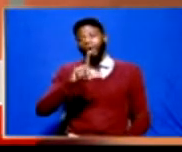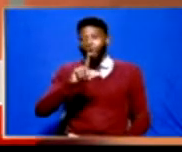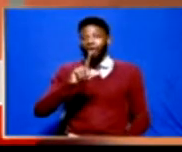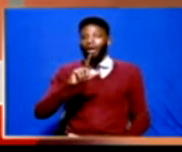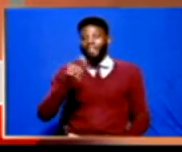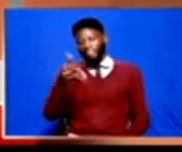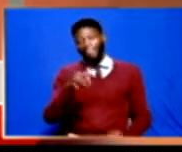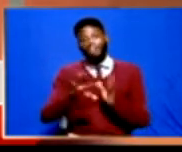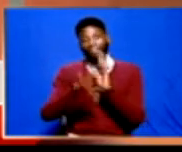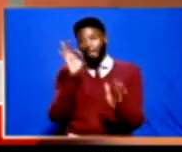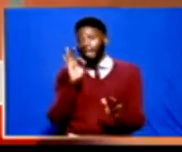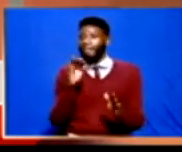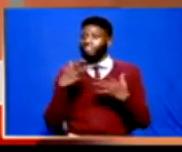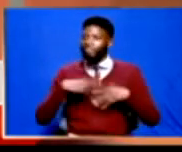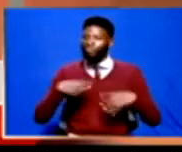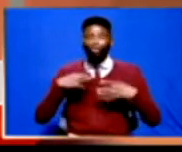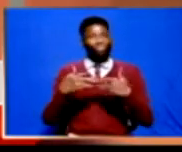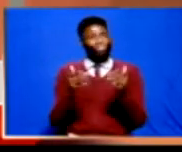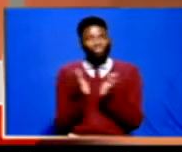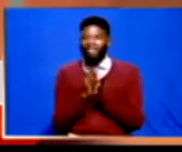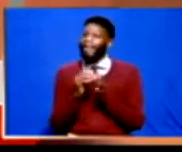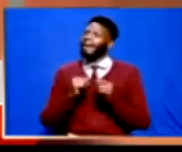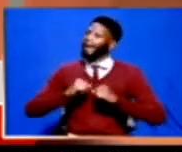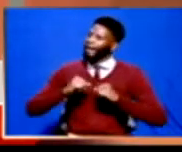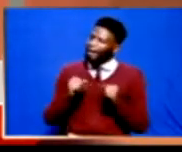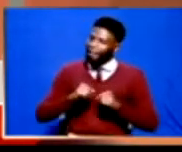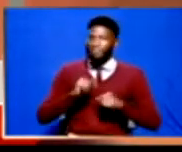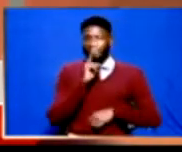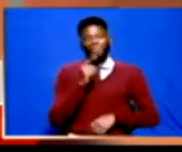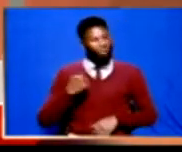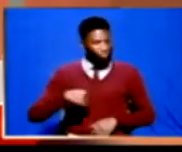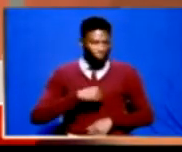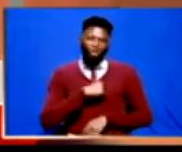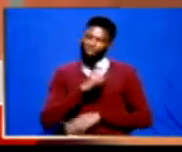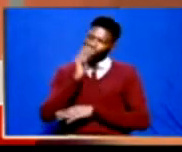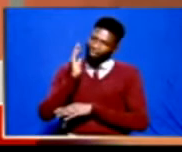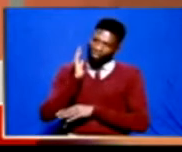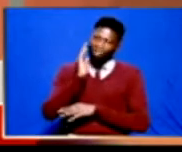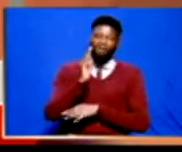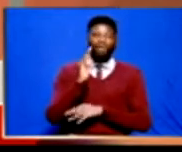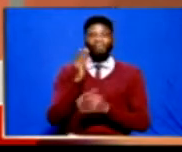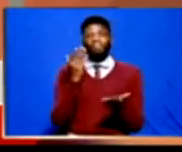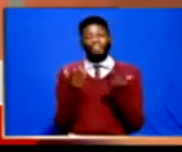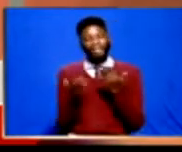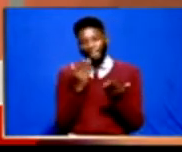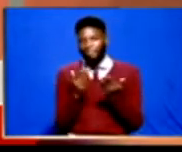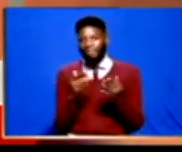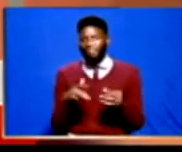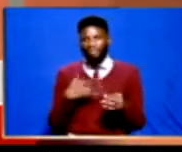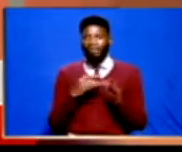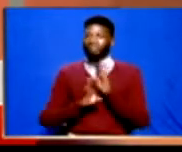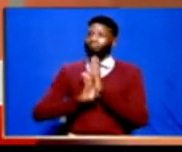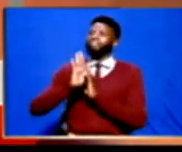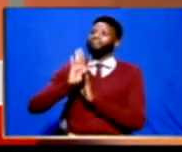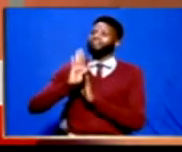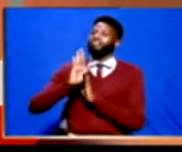interest that is drawn from the community is that we are potentially going to be saved from the kind of